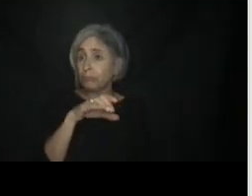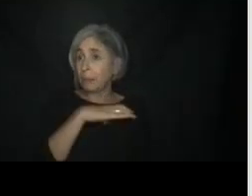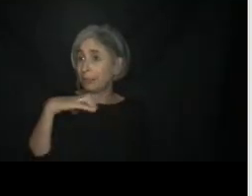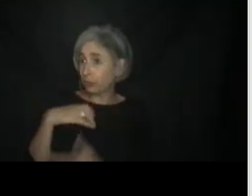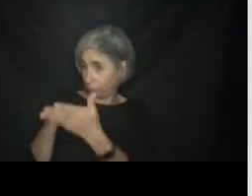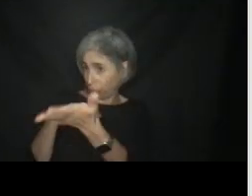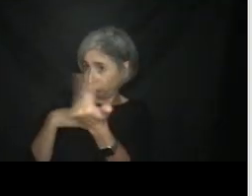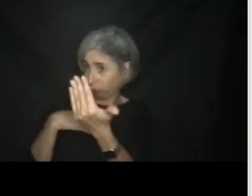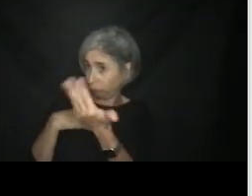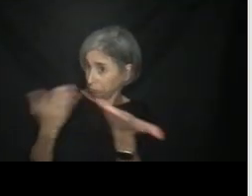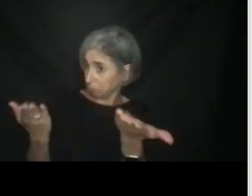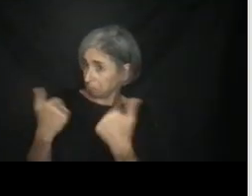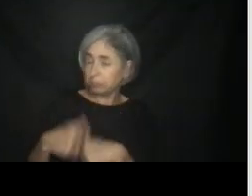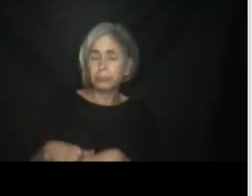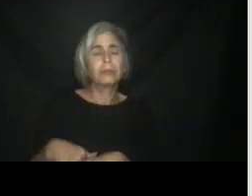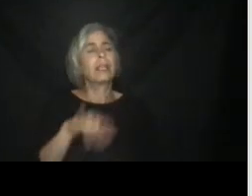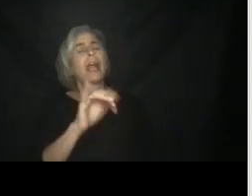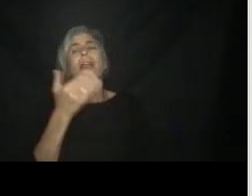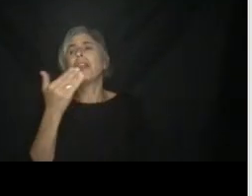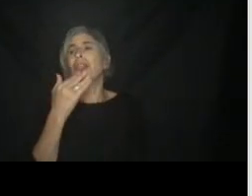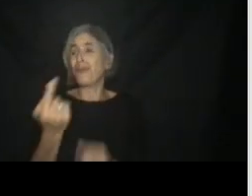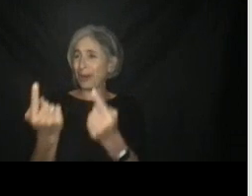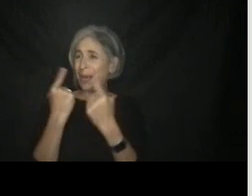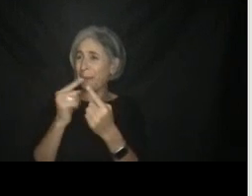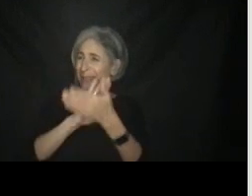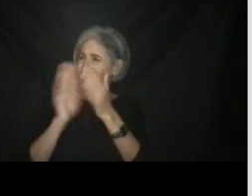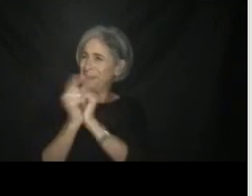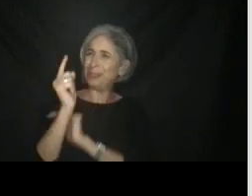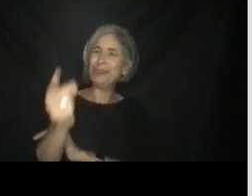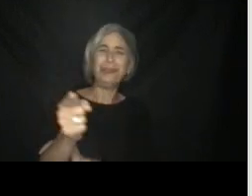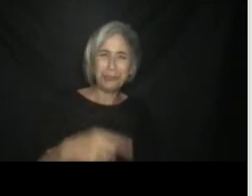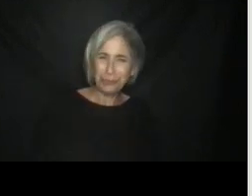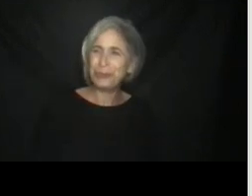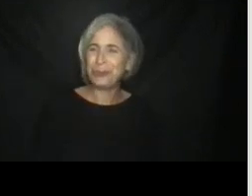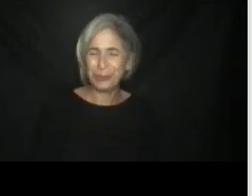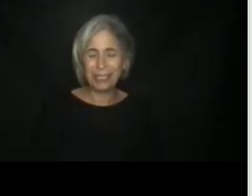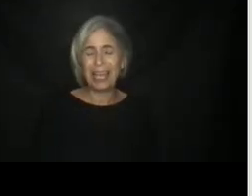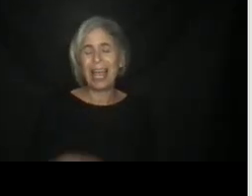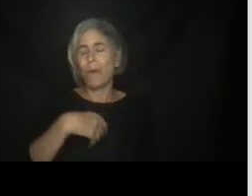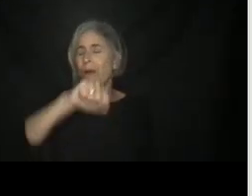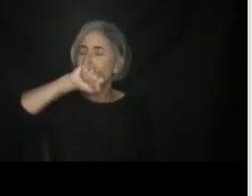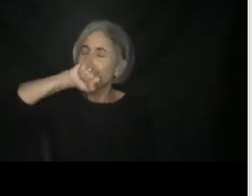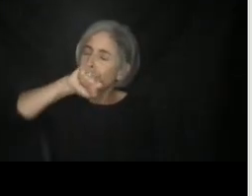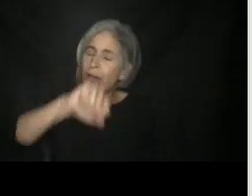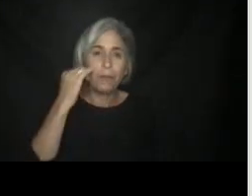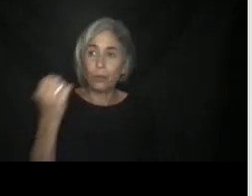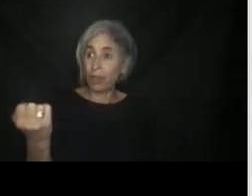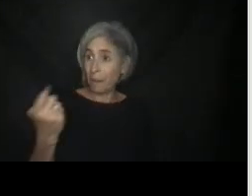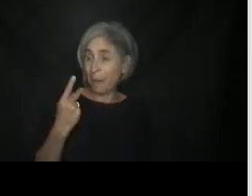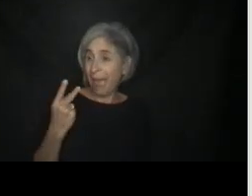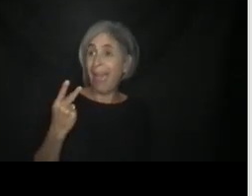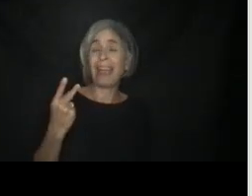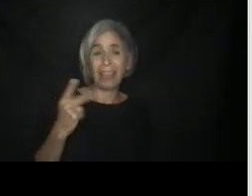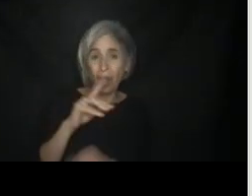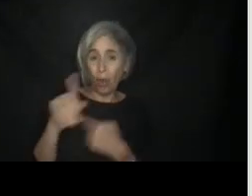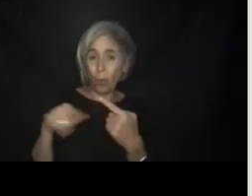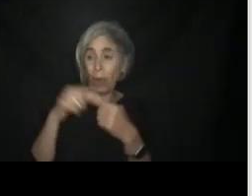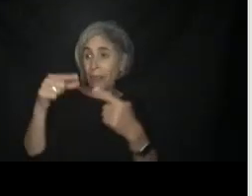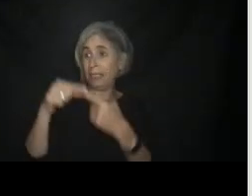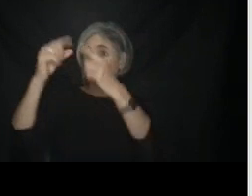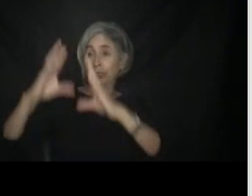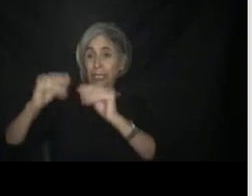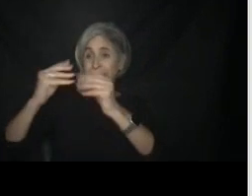ahead. Thank you for coming. Great to meet you. I would love it if you could come back once the special